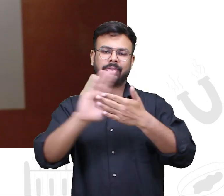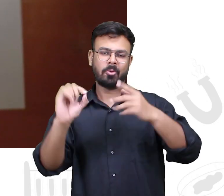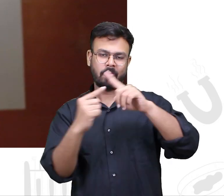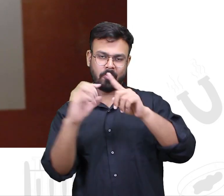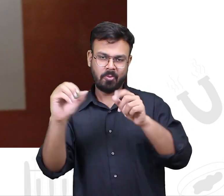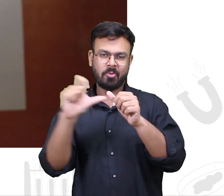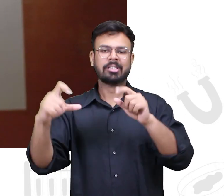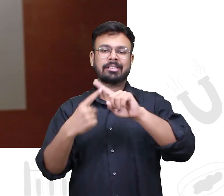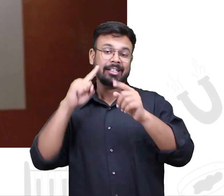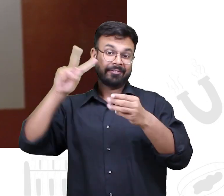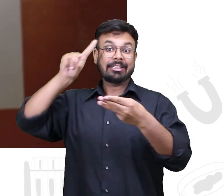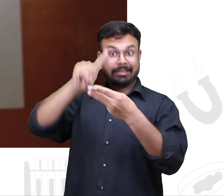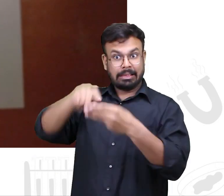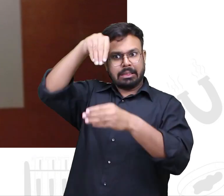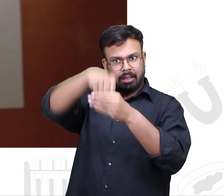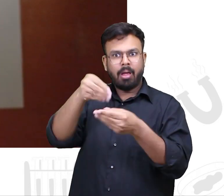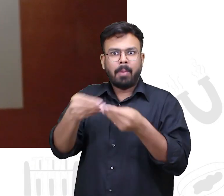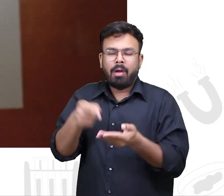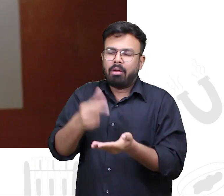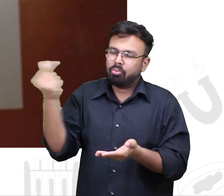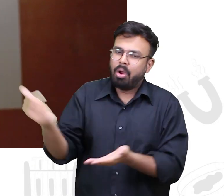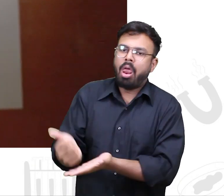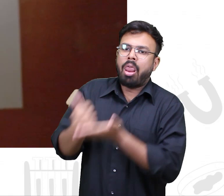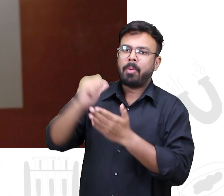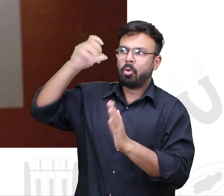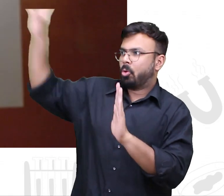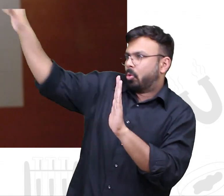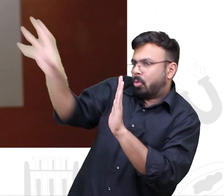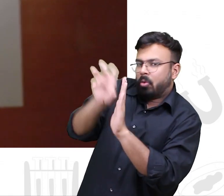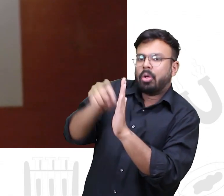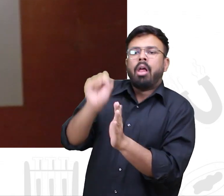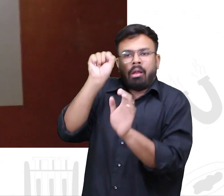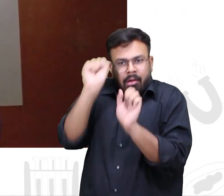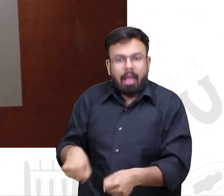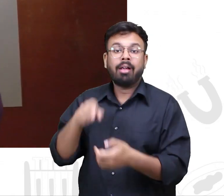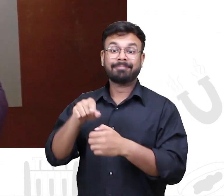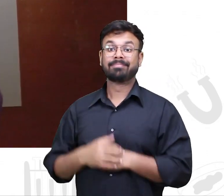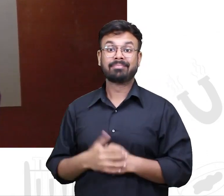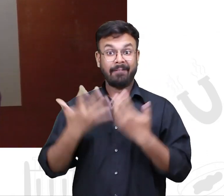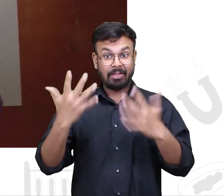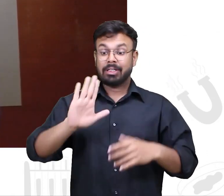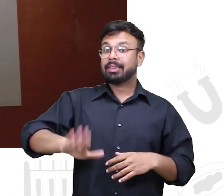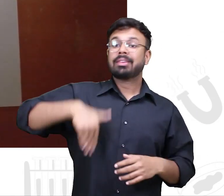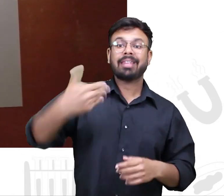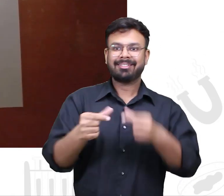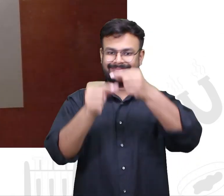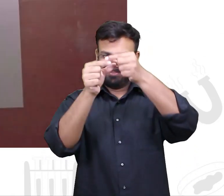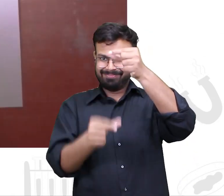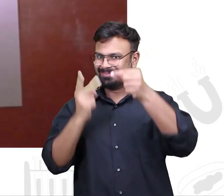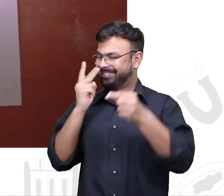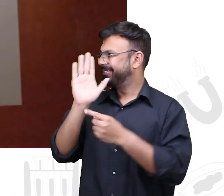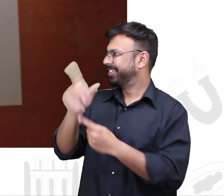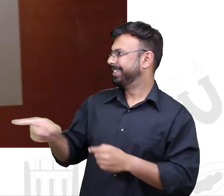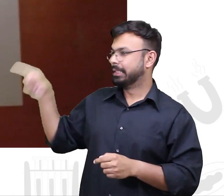is photoactive, and this will actually act as an artificial leaf for solar energy harvesting. So next element is